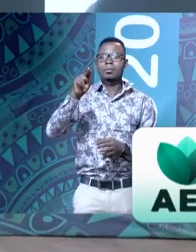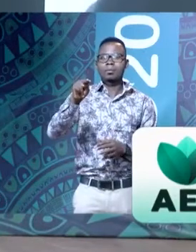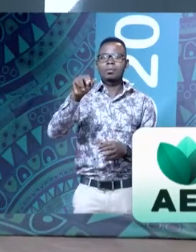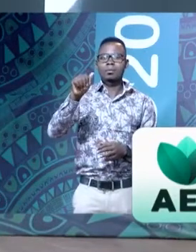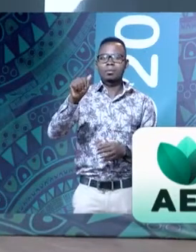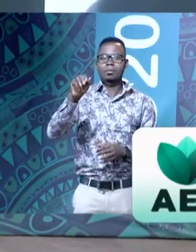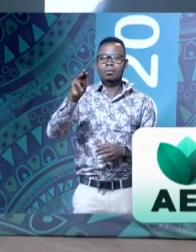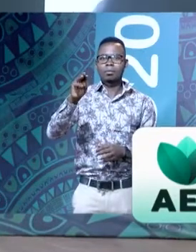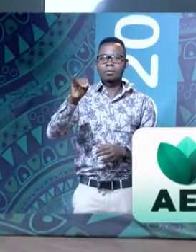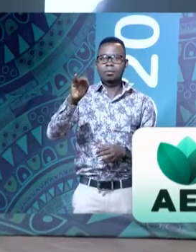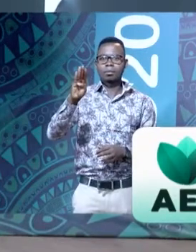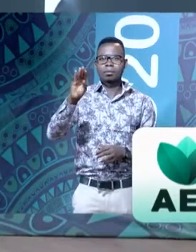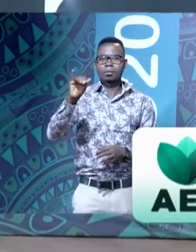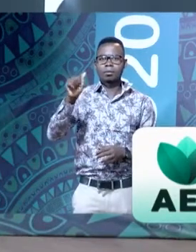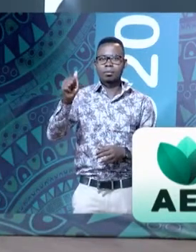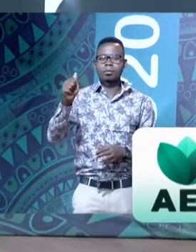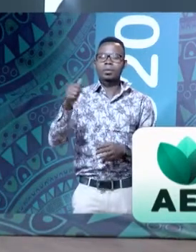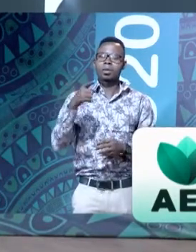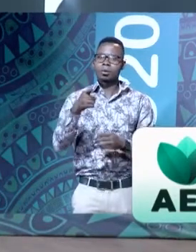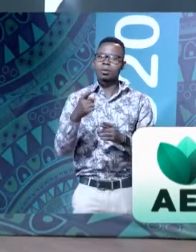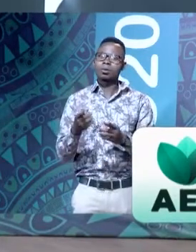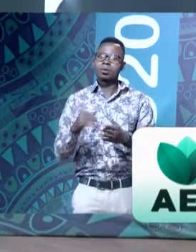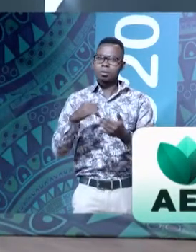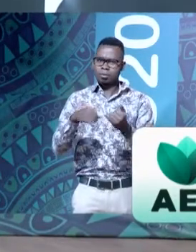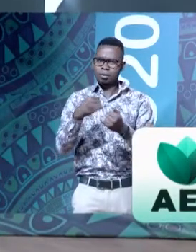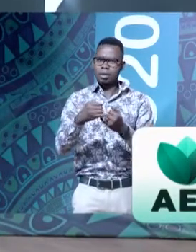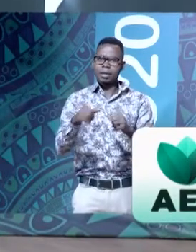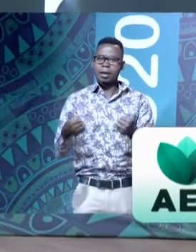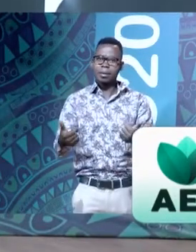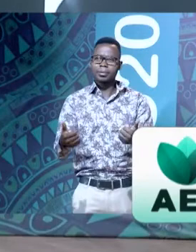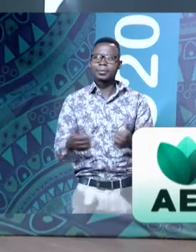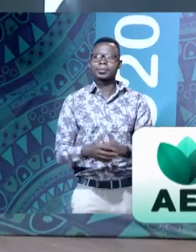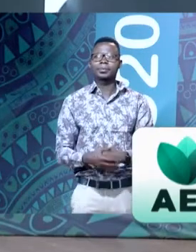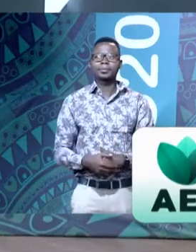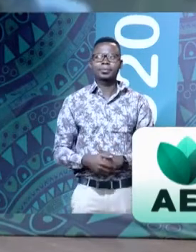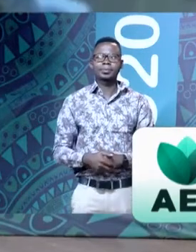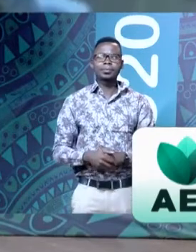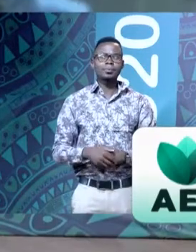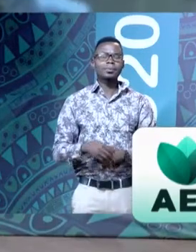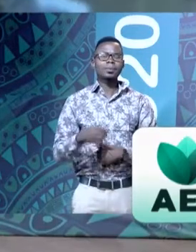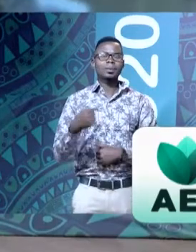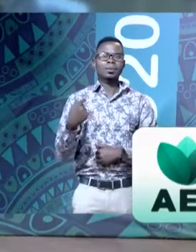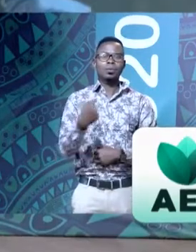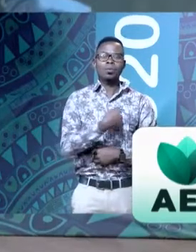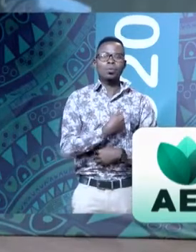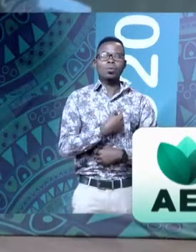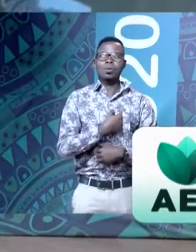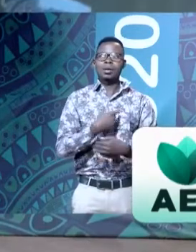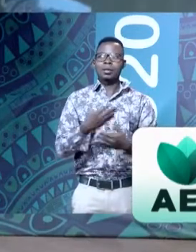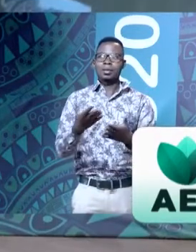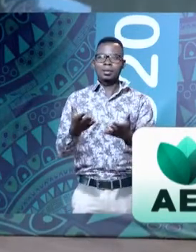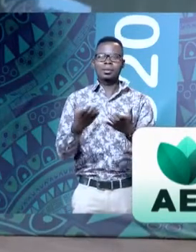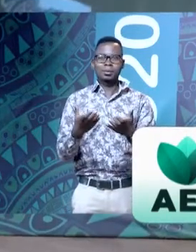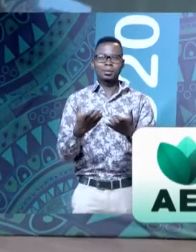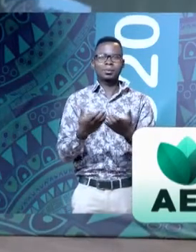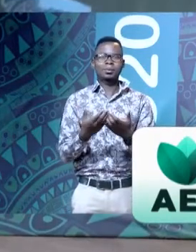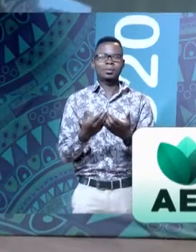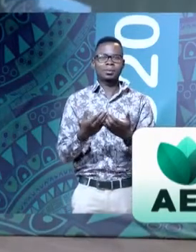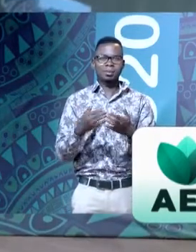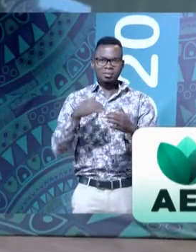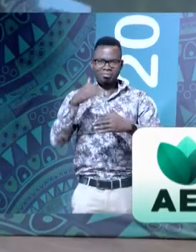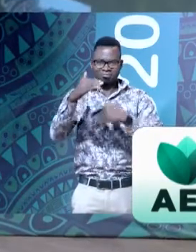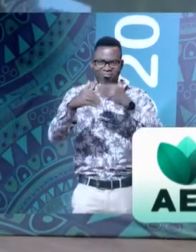in closing, in about 30 seconds, what are your closing remarks? We'll try to get advancement and even